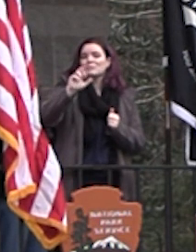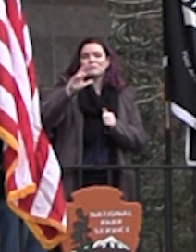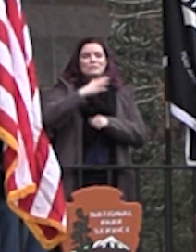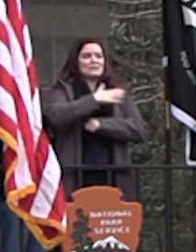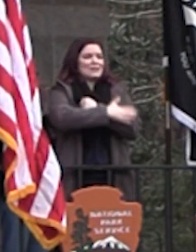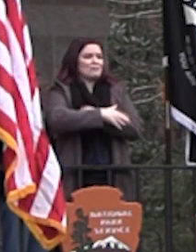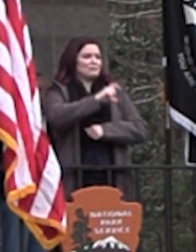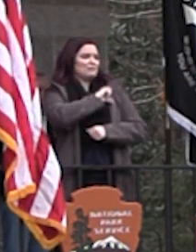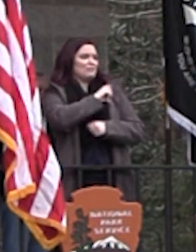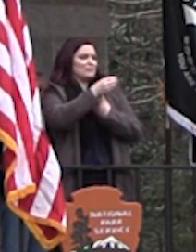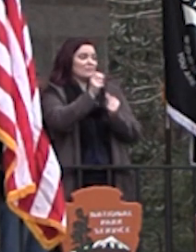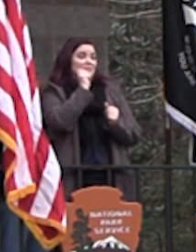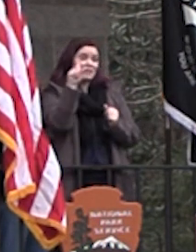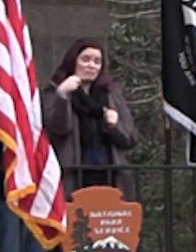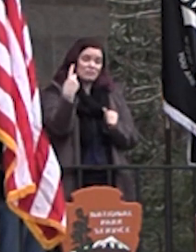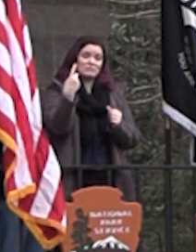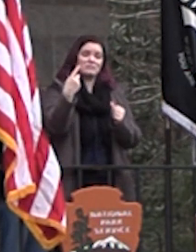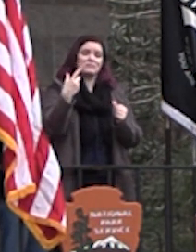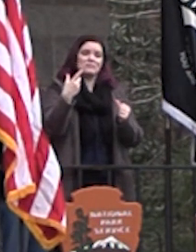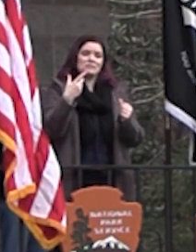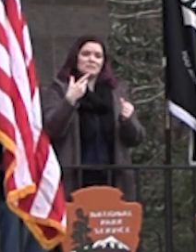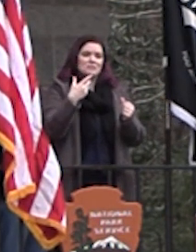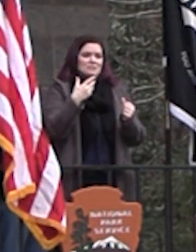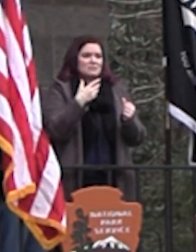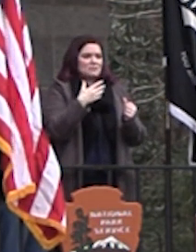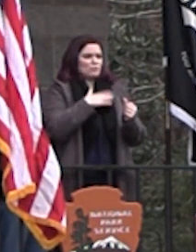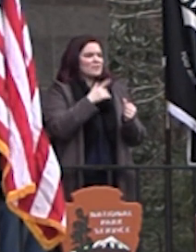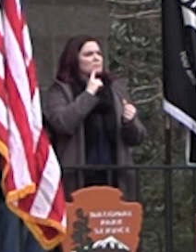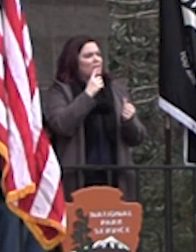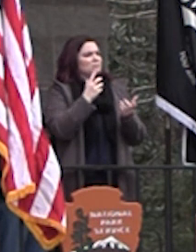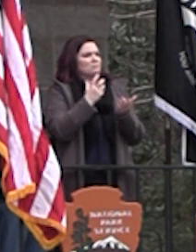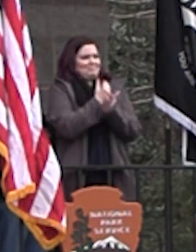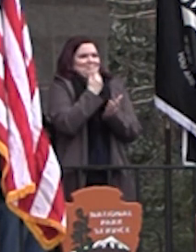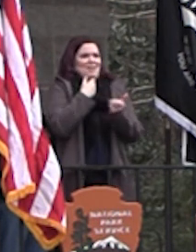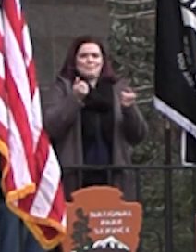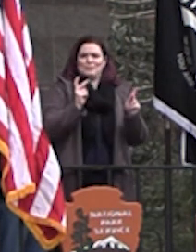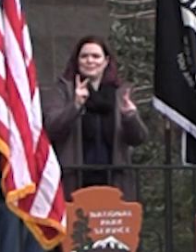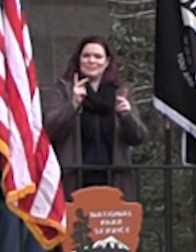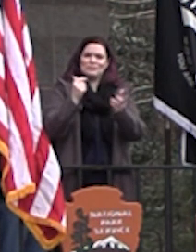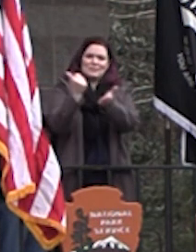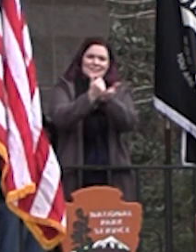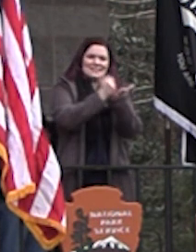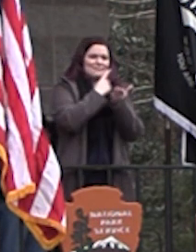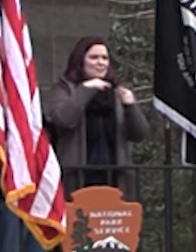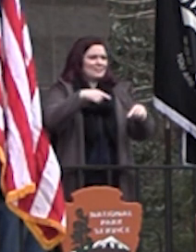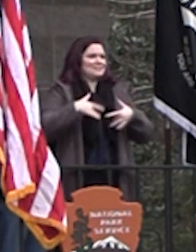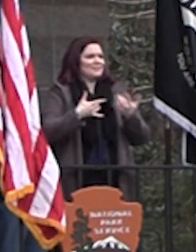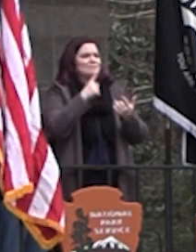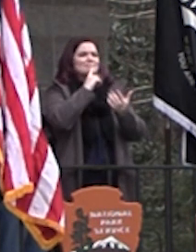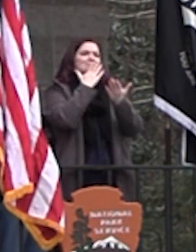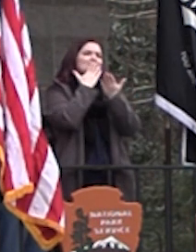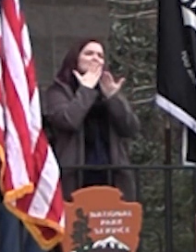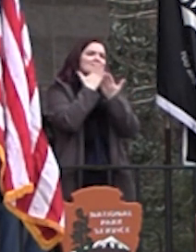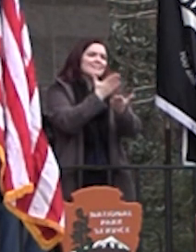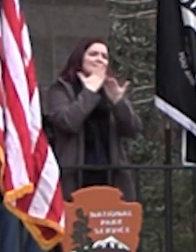Office for not only willing, but raring at an opportunity to assist in this occasion. And we say thank you